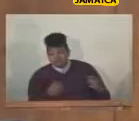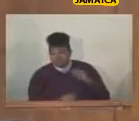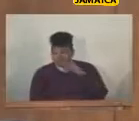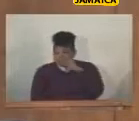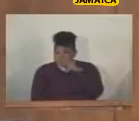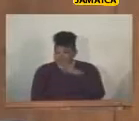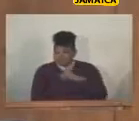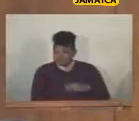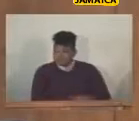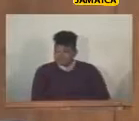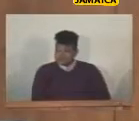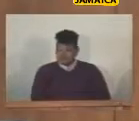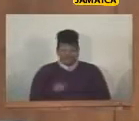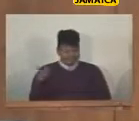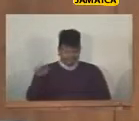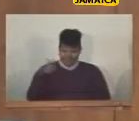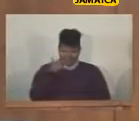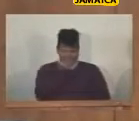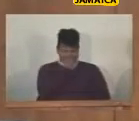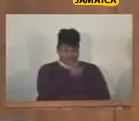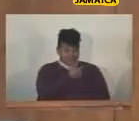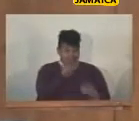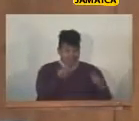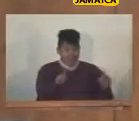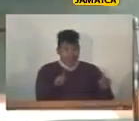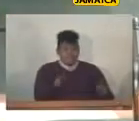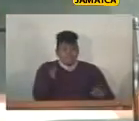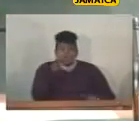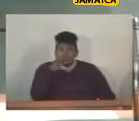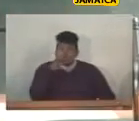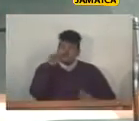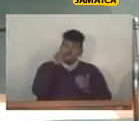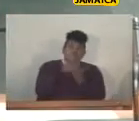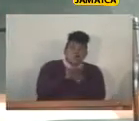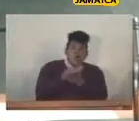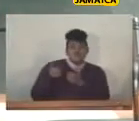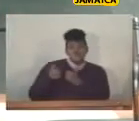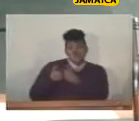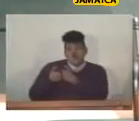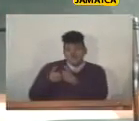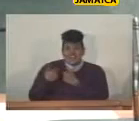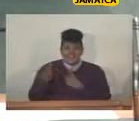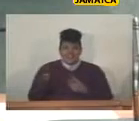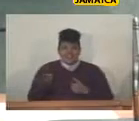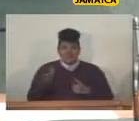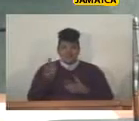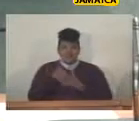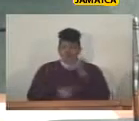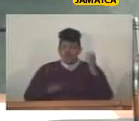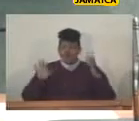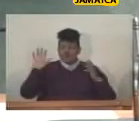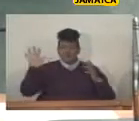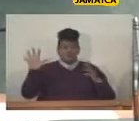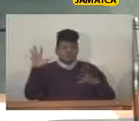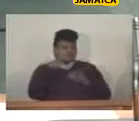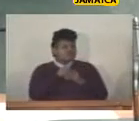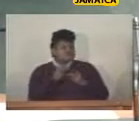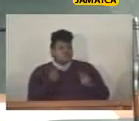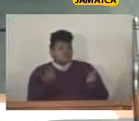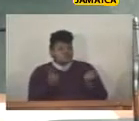we alarmed? People who had no otherwise good means of